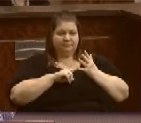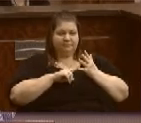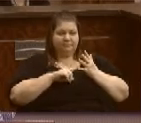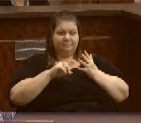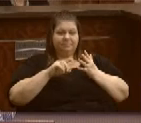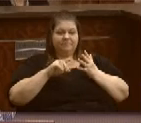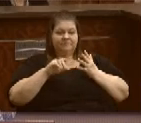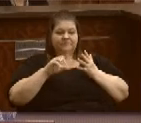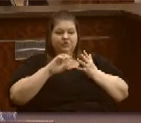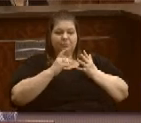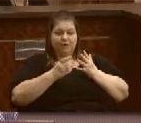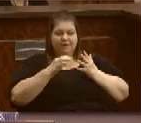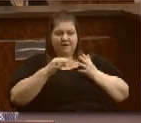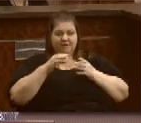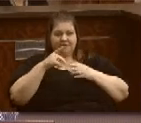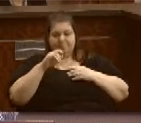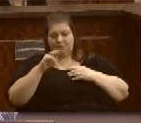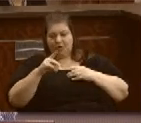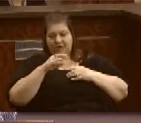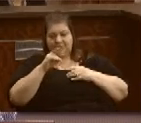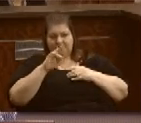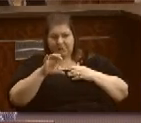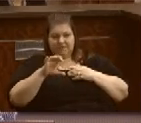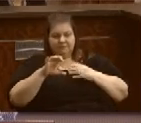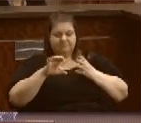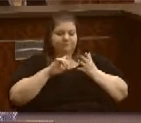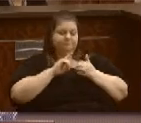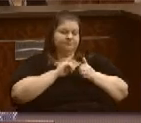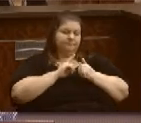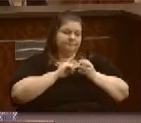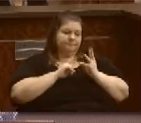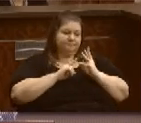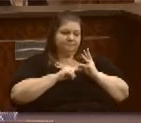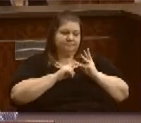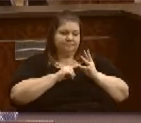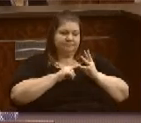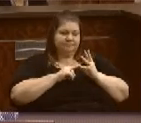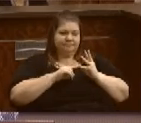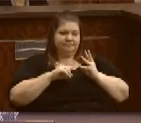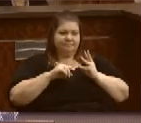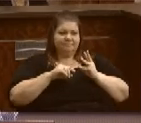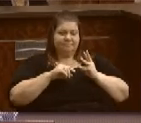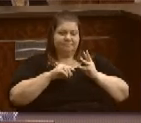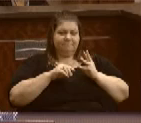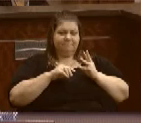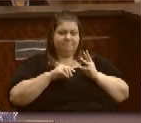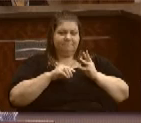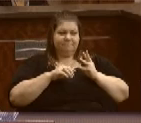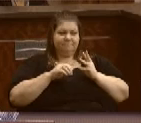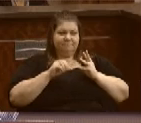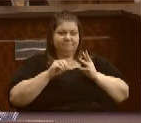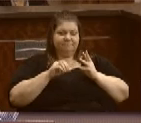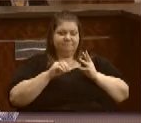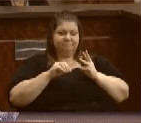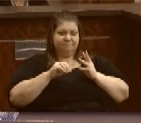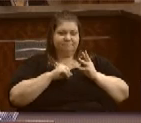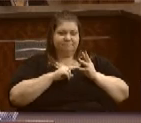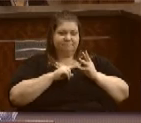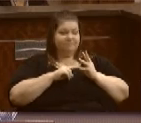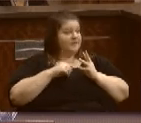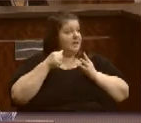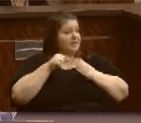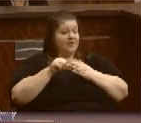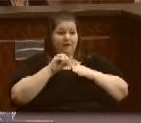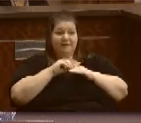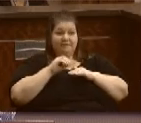City of Laurel Department of Parks and Recreation, September 11, 2015. Under date of August 17, 2015, a letter